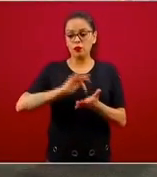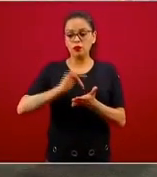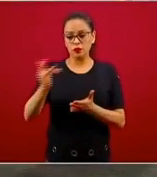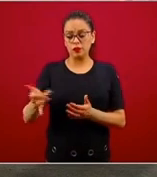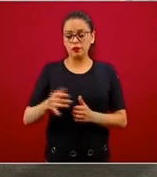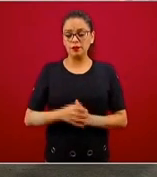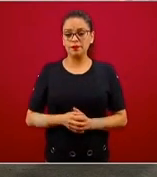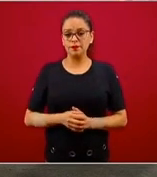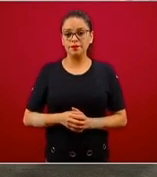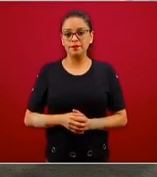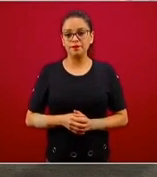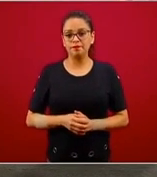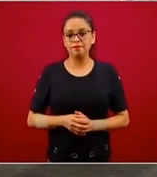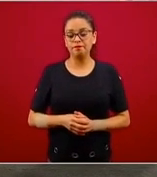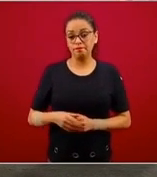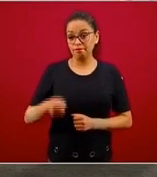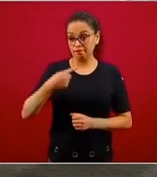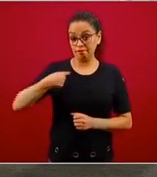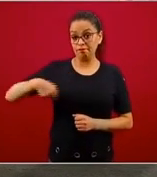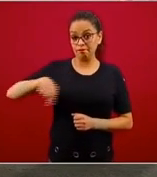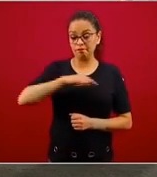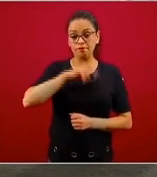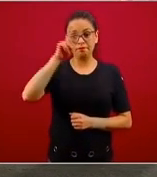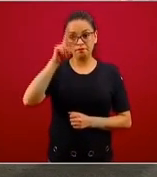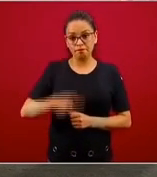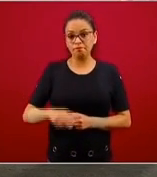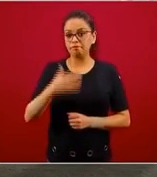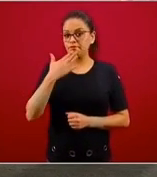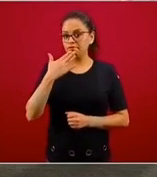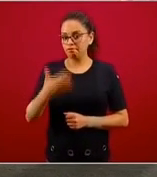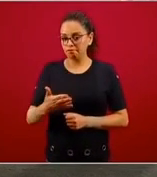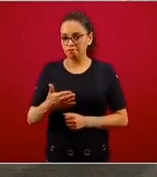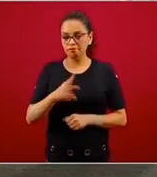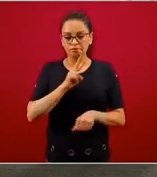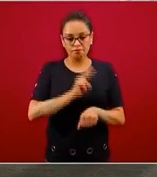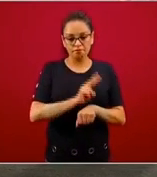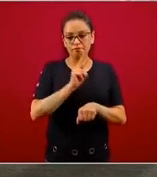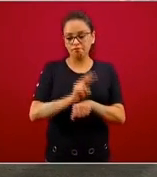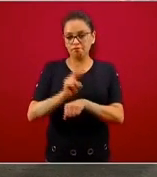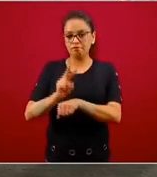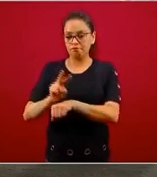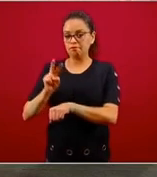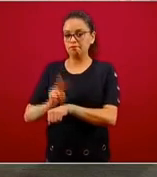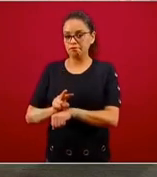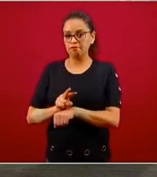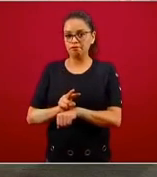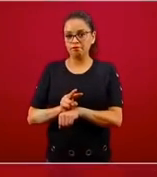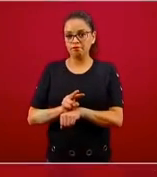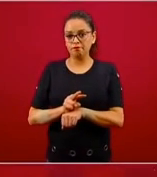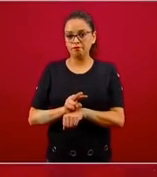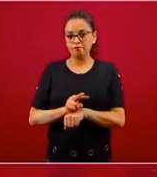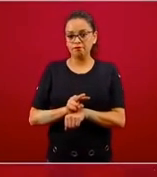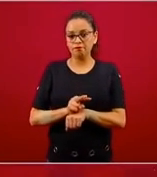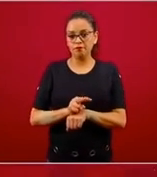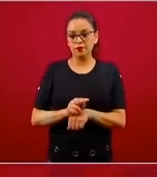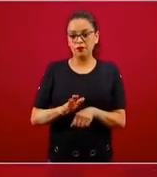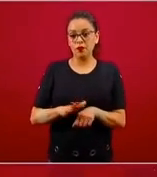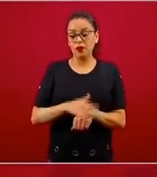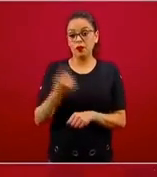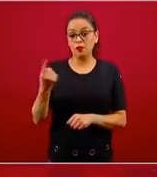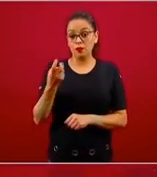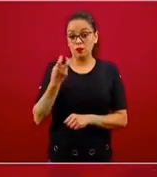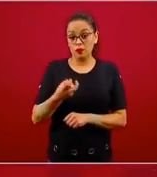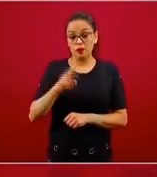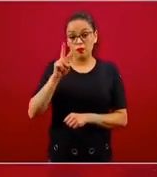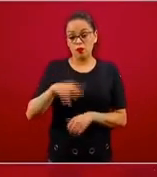you. estamos Yes, we are following that closely. It would be incongruent for us not